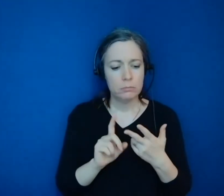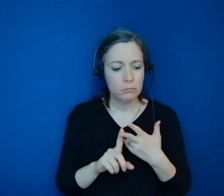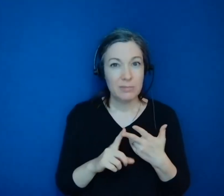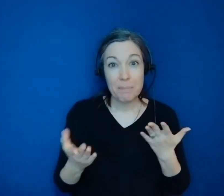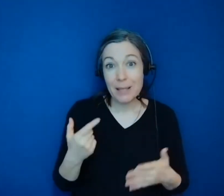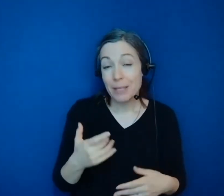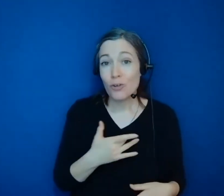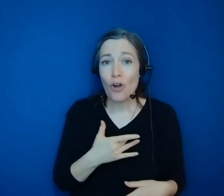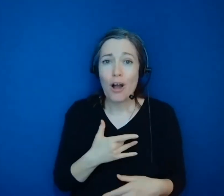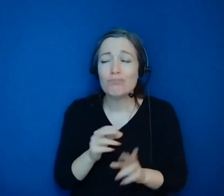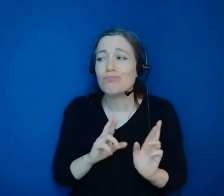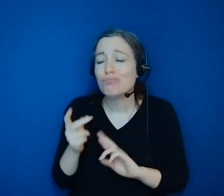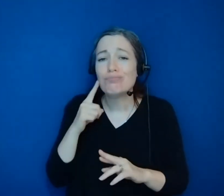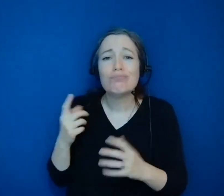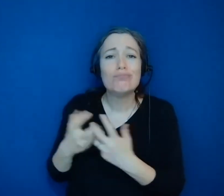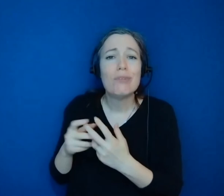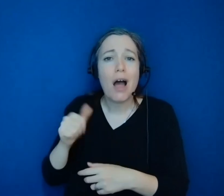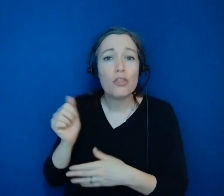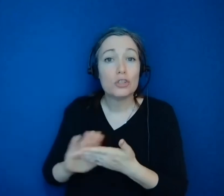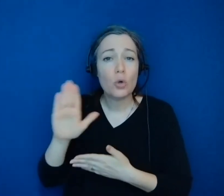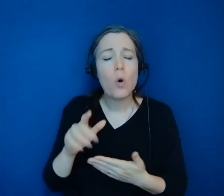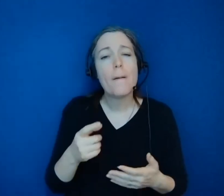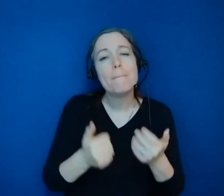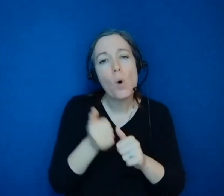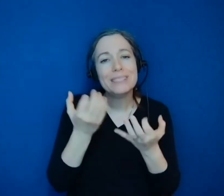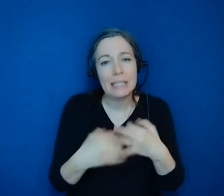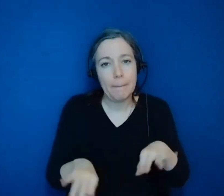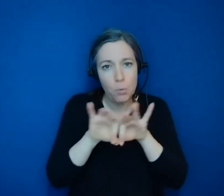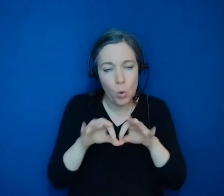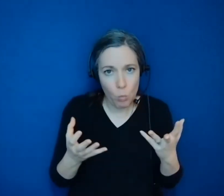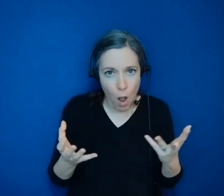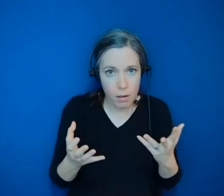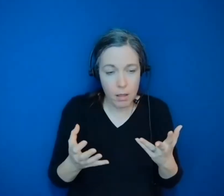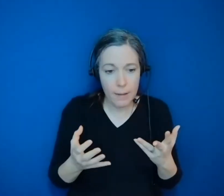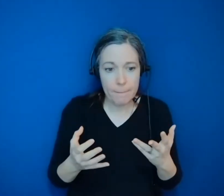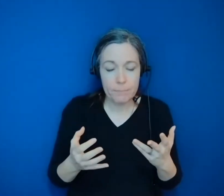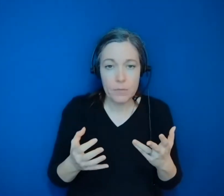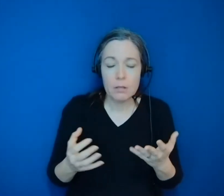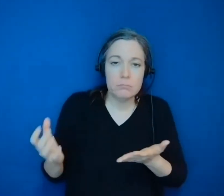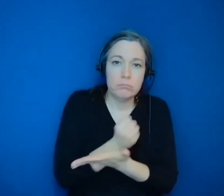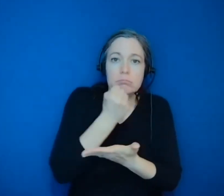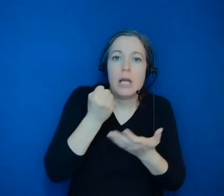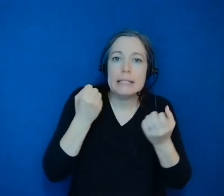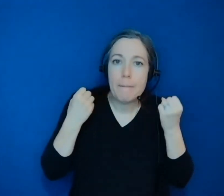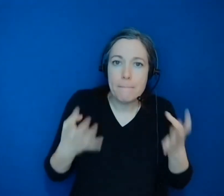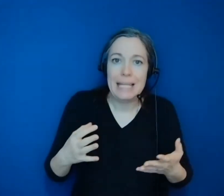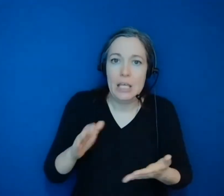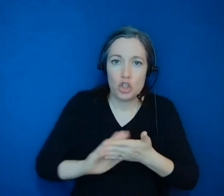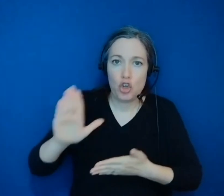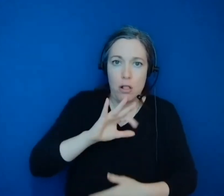like a different school. So the most important thing would be try to get in as many college credits as you can. Um,